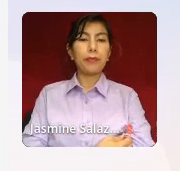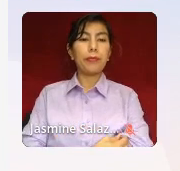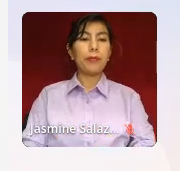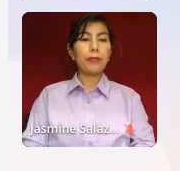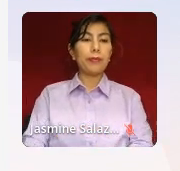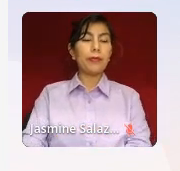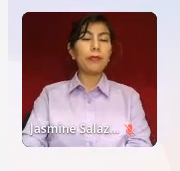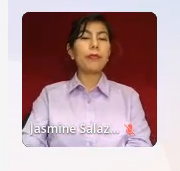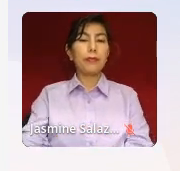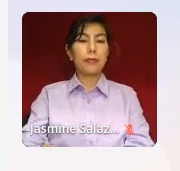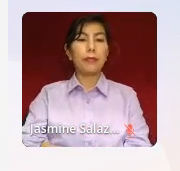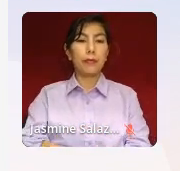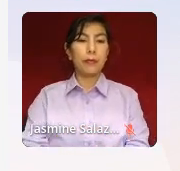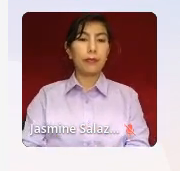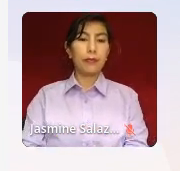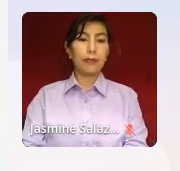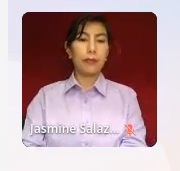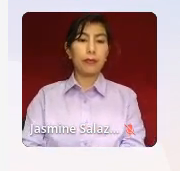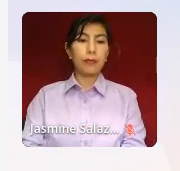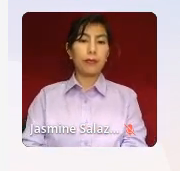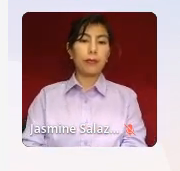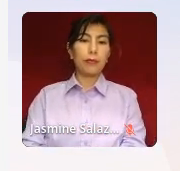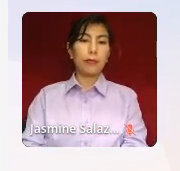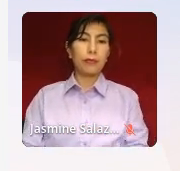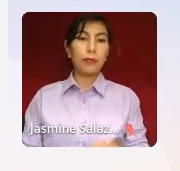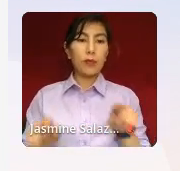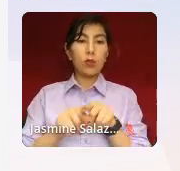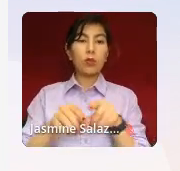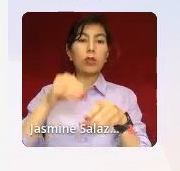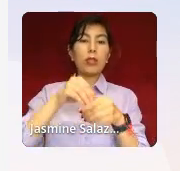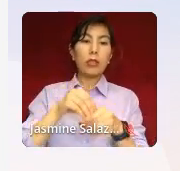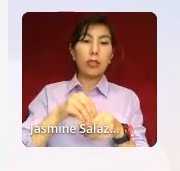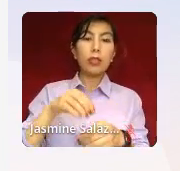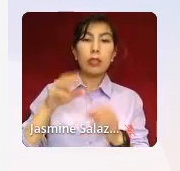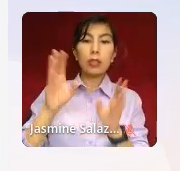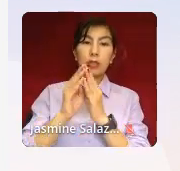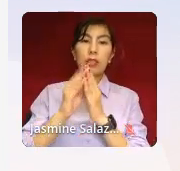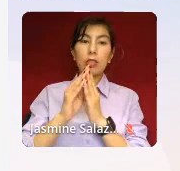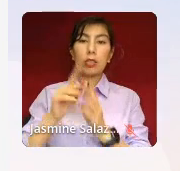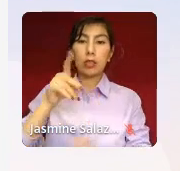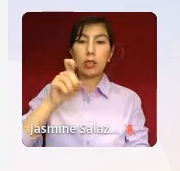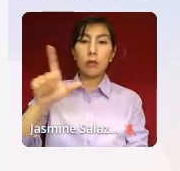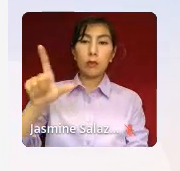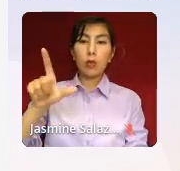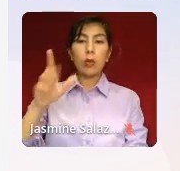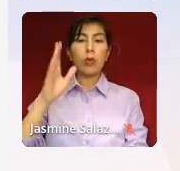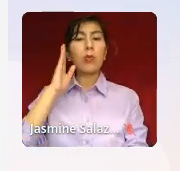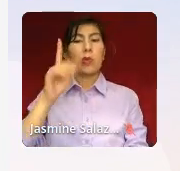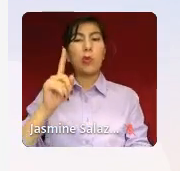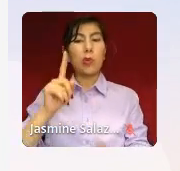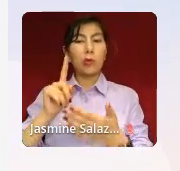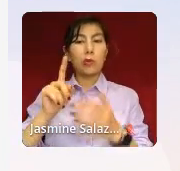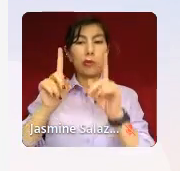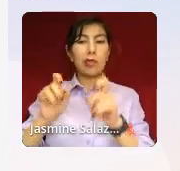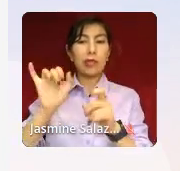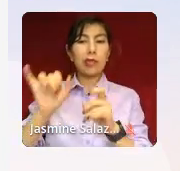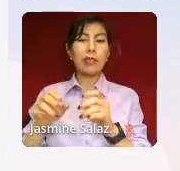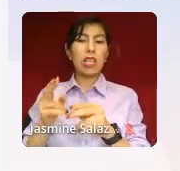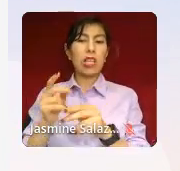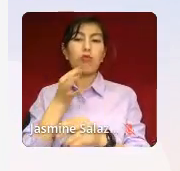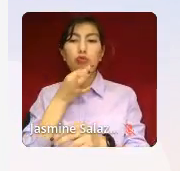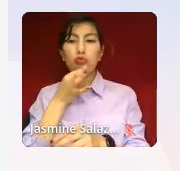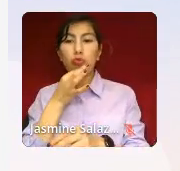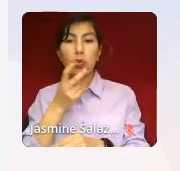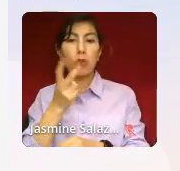Okay, there are also in-session polls. We will test that out in a minute, so you'll see and be able